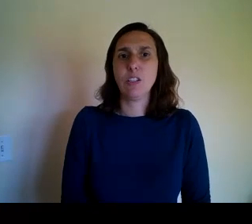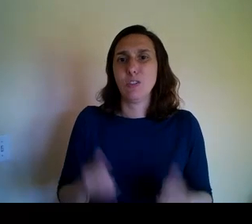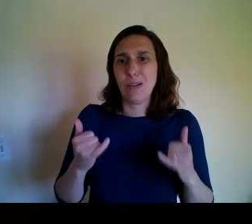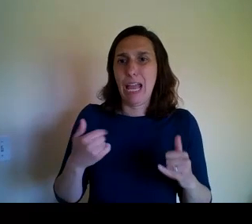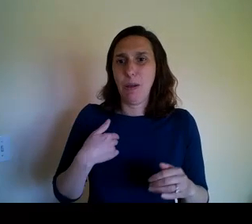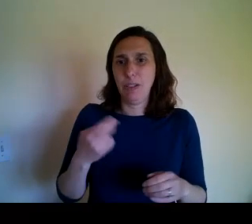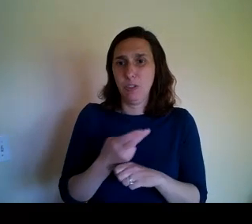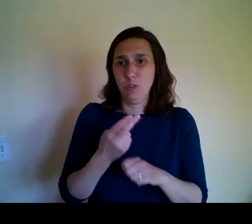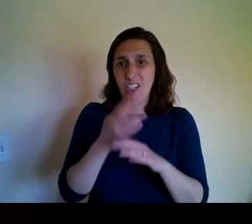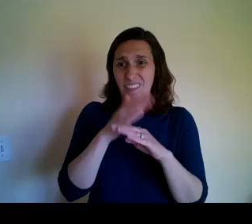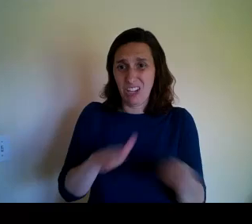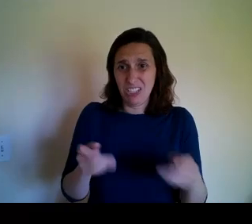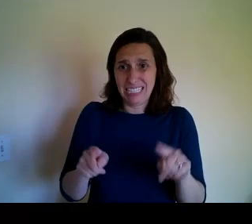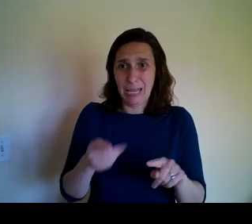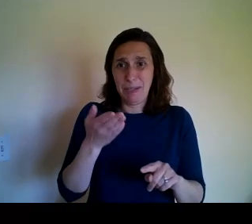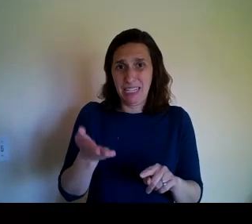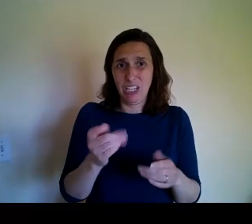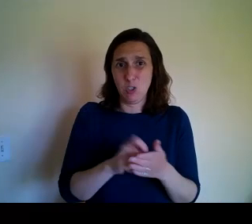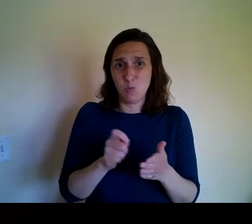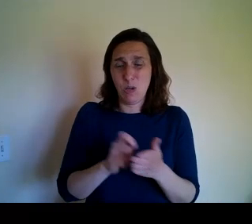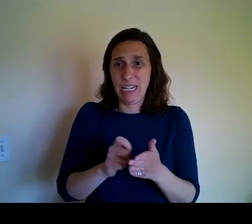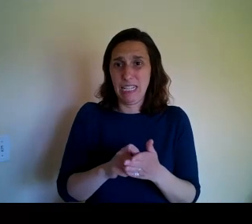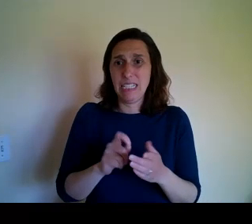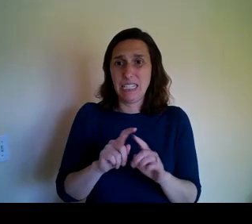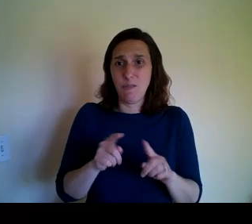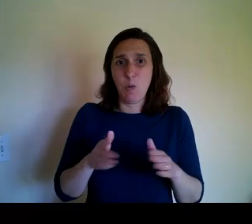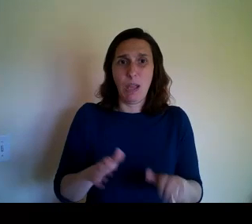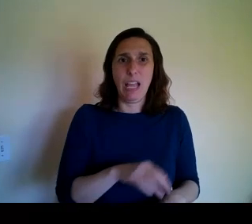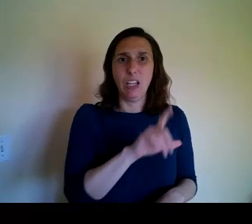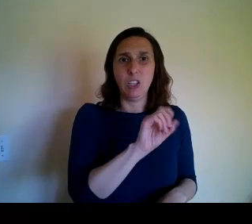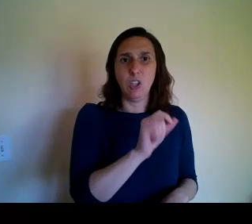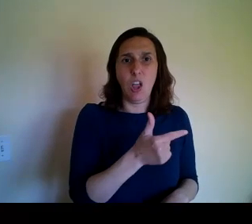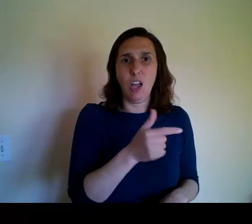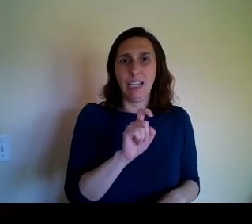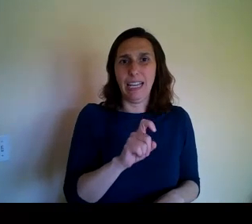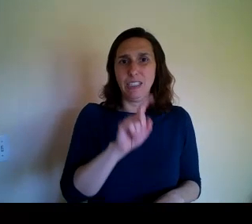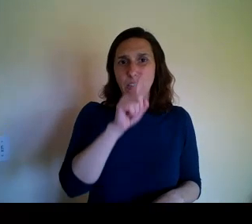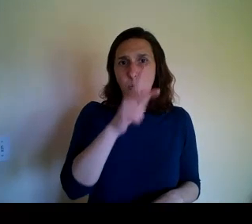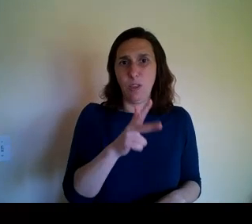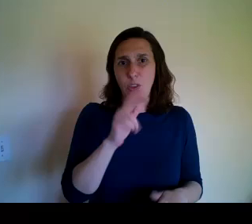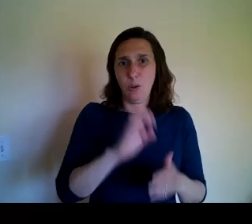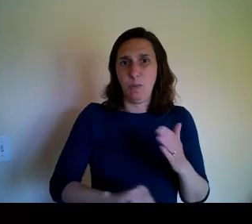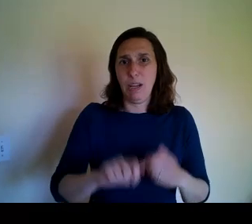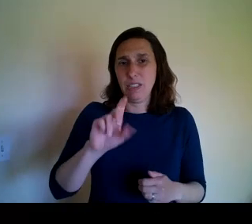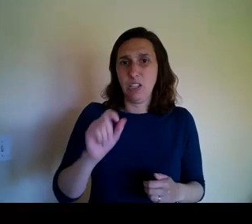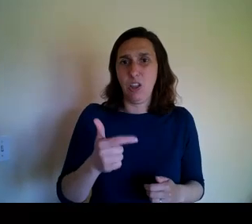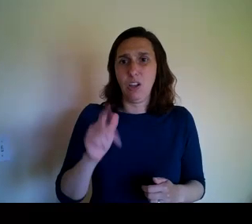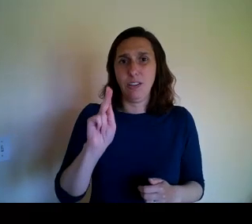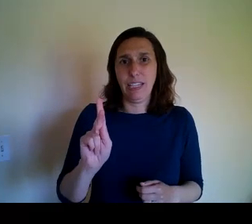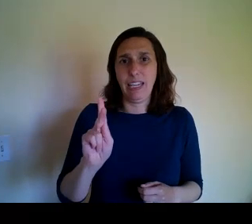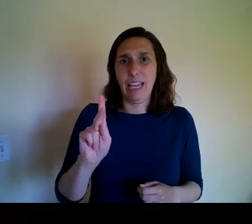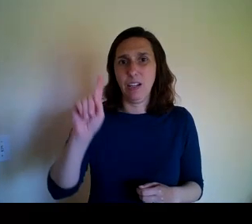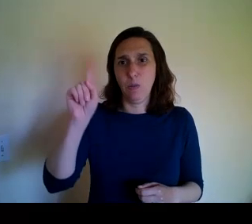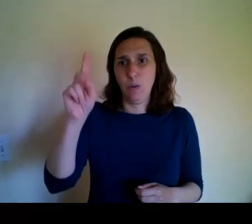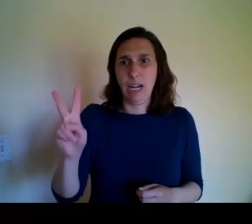as log of x to the 1/3 minus log of k to